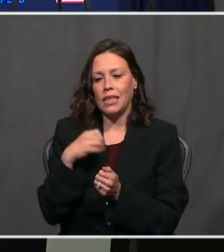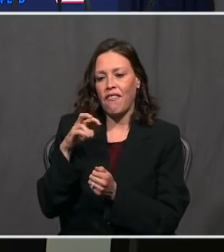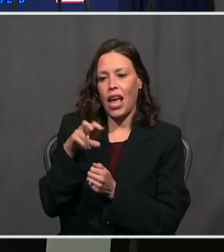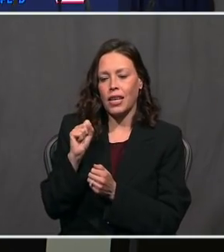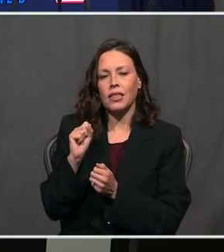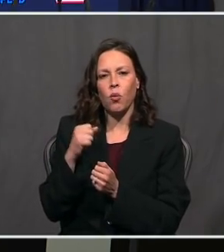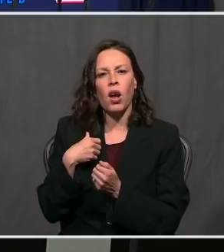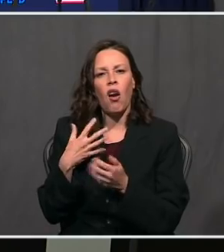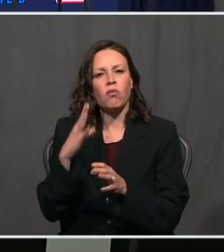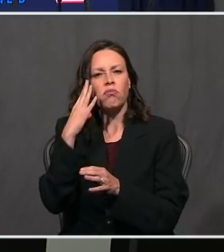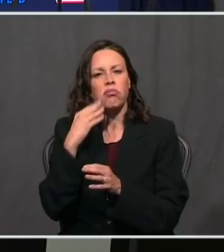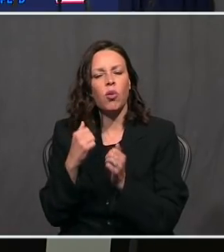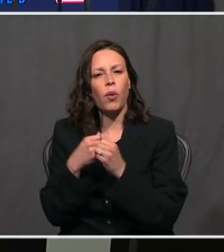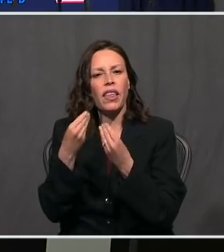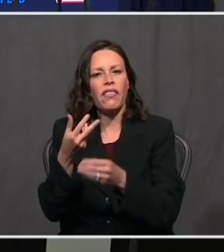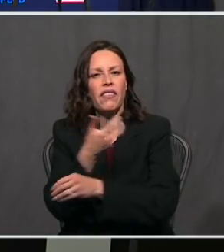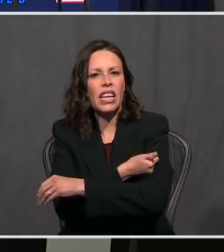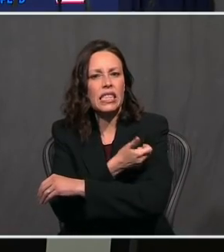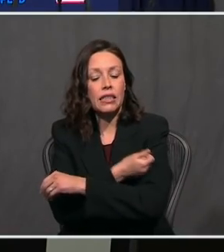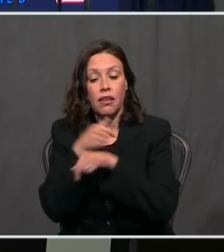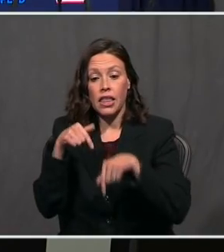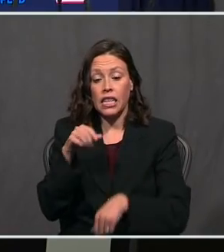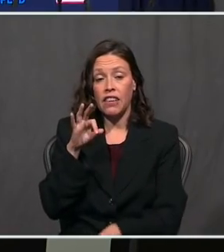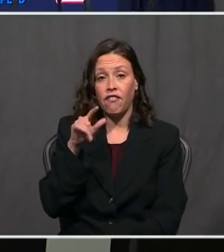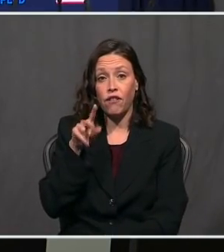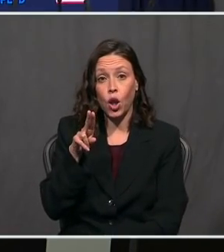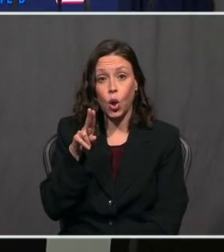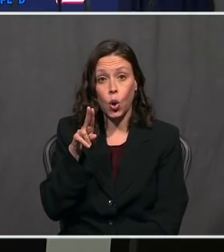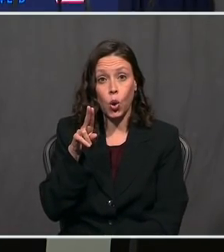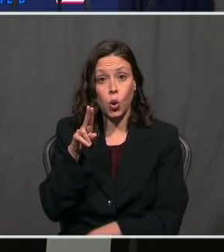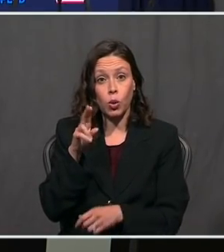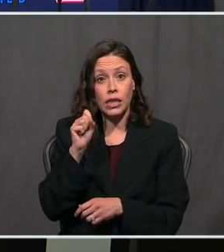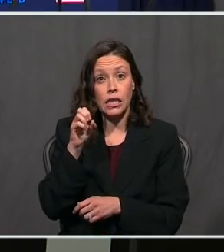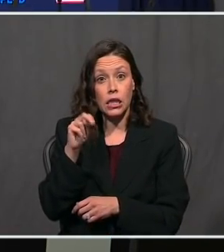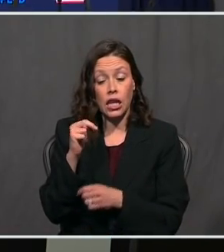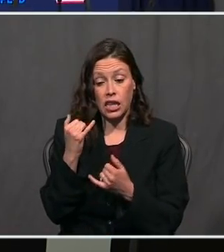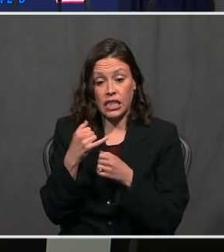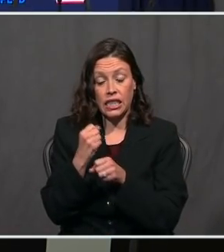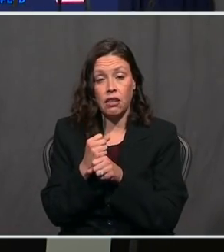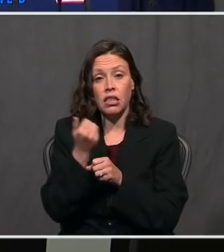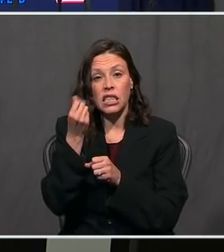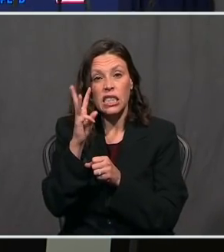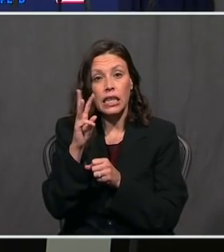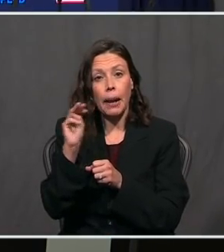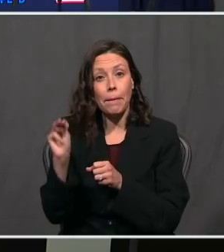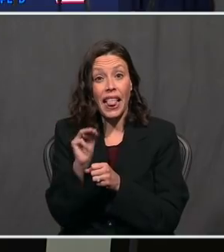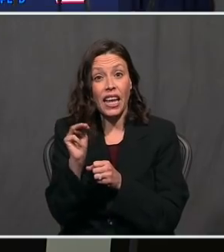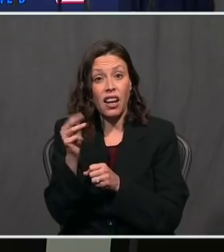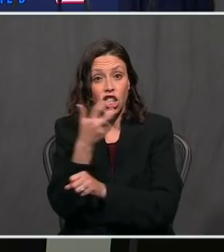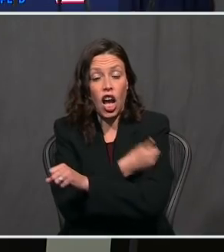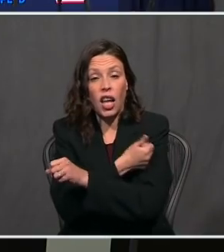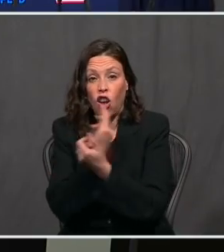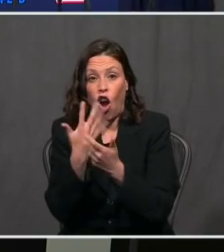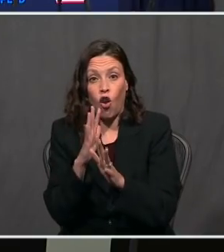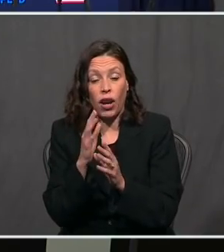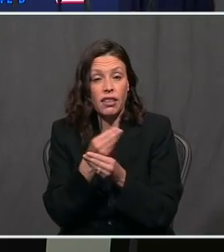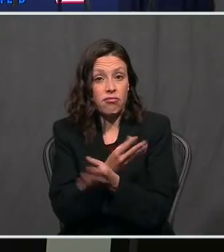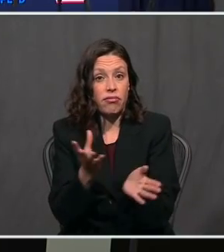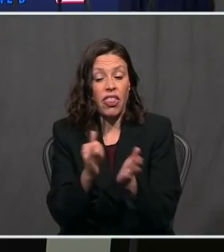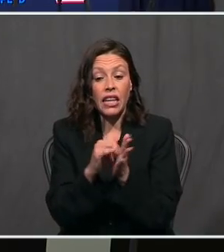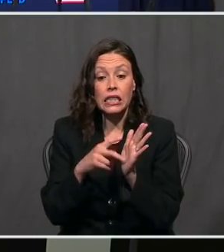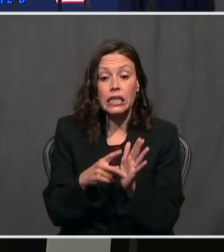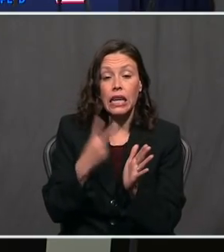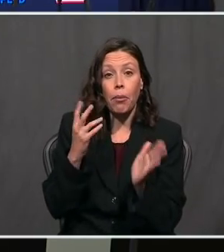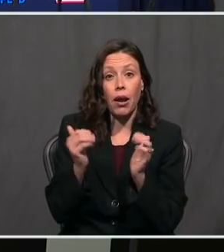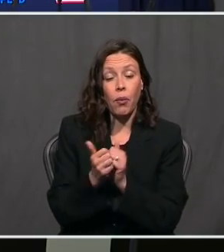And for this flu season alone, as an example, we've given 16 million flu shots already this year, which is double what we